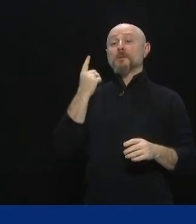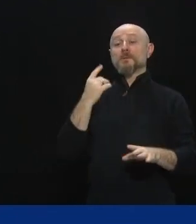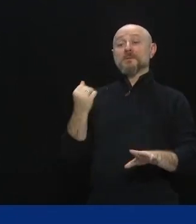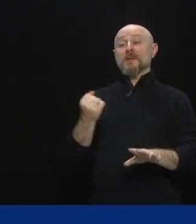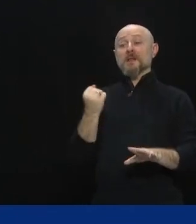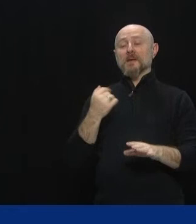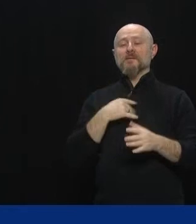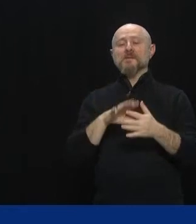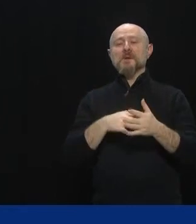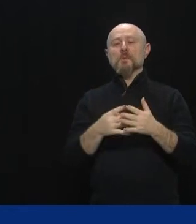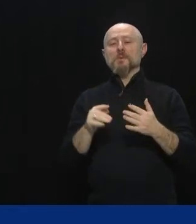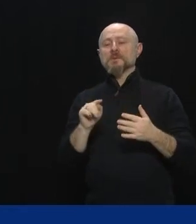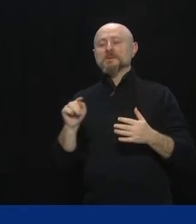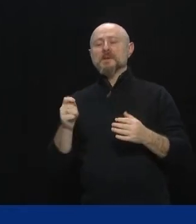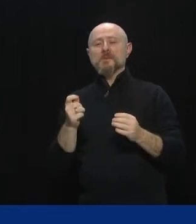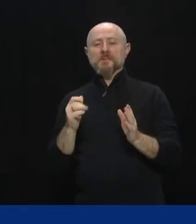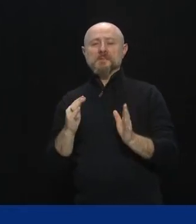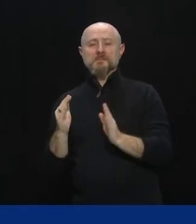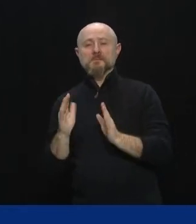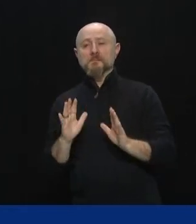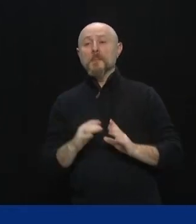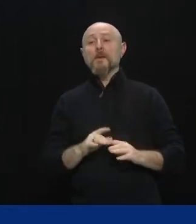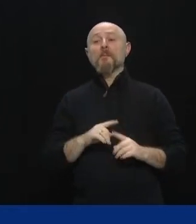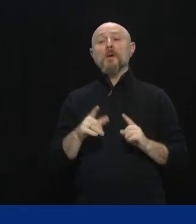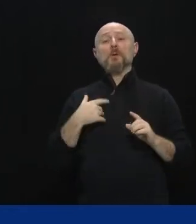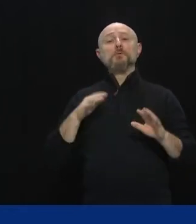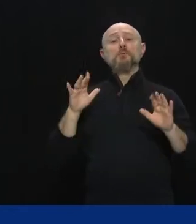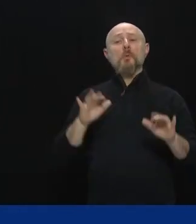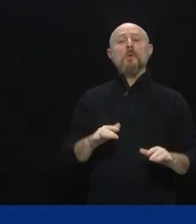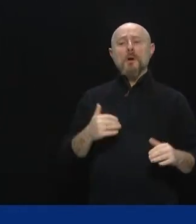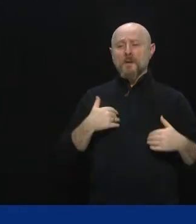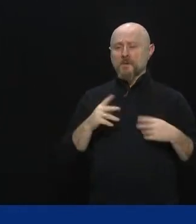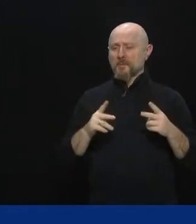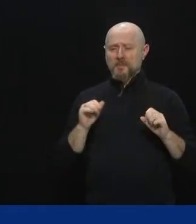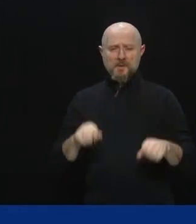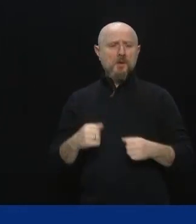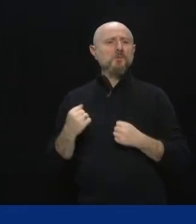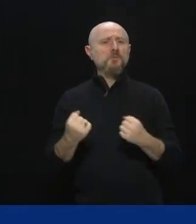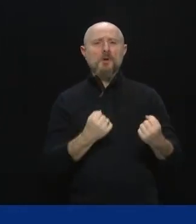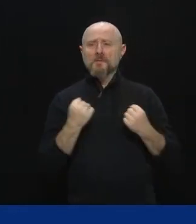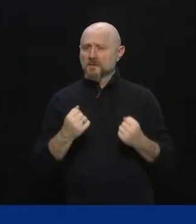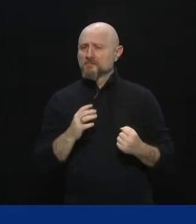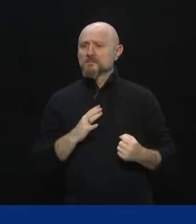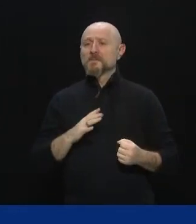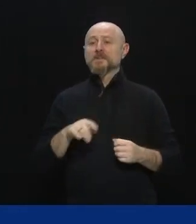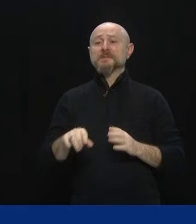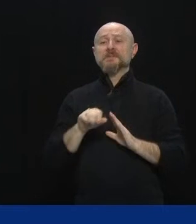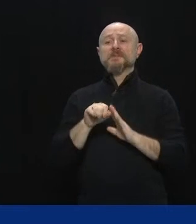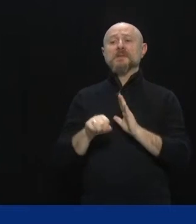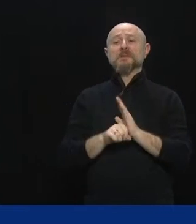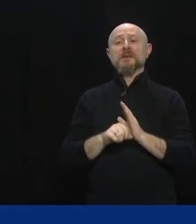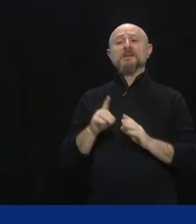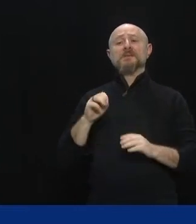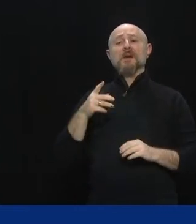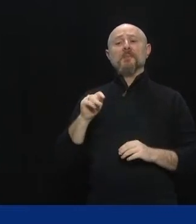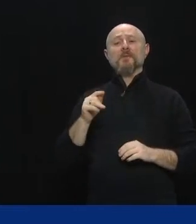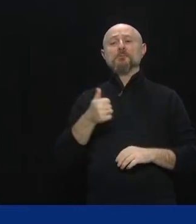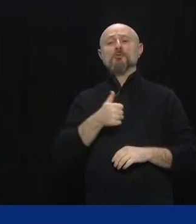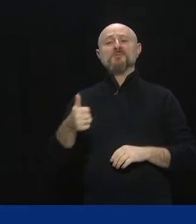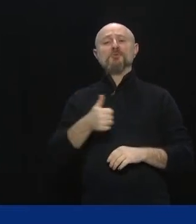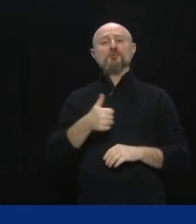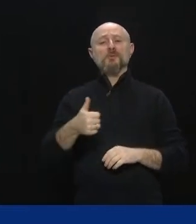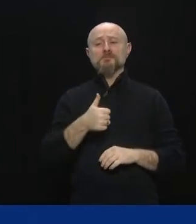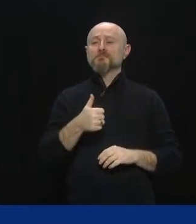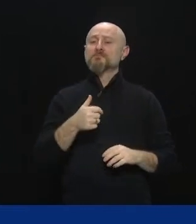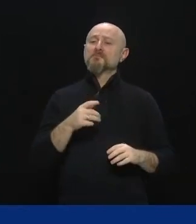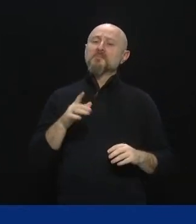moving, although snowy. The State Department of Transportation has had about 1,800 plows